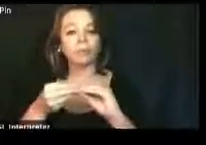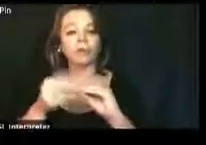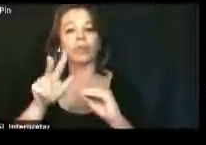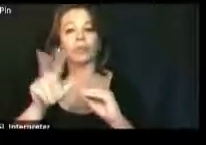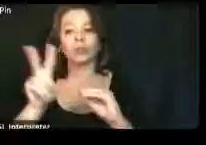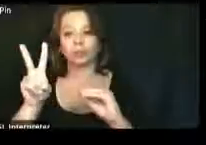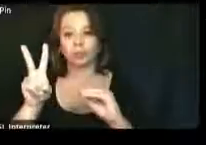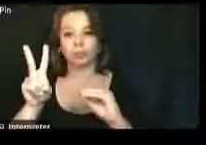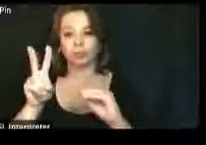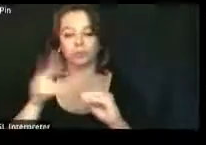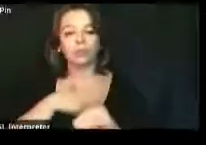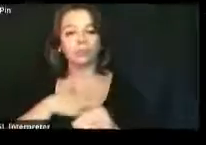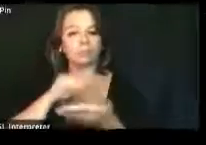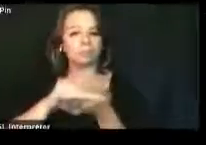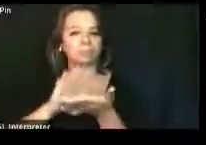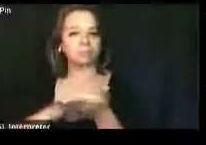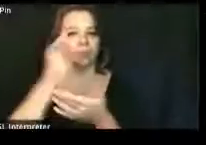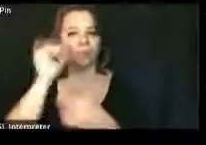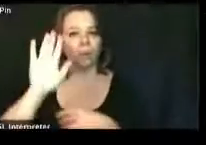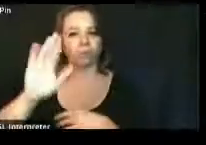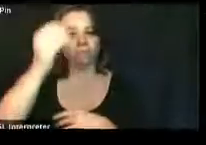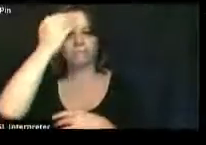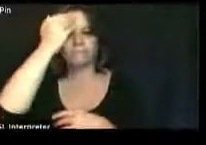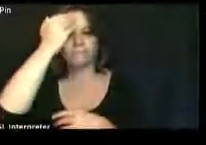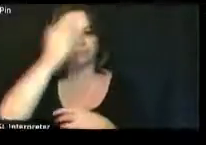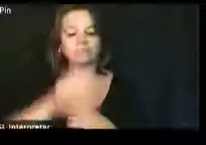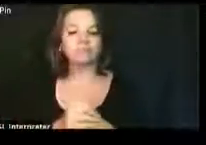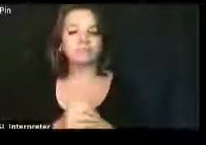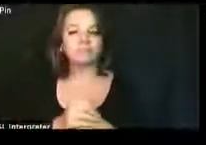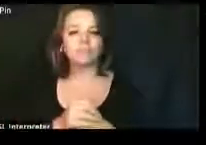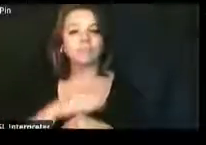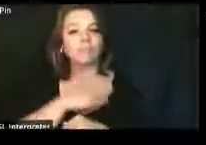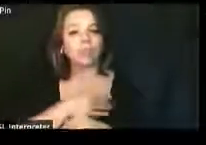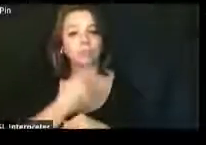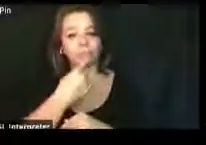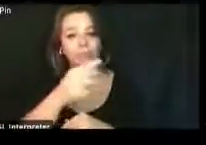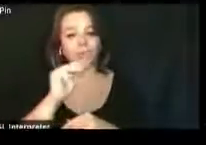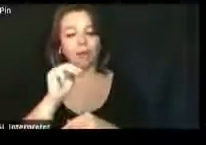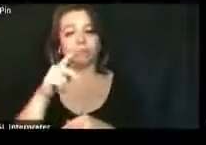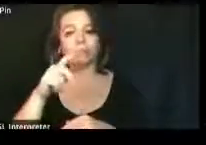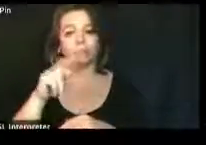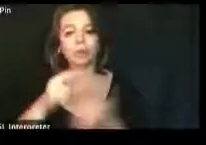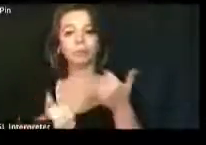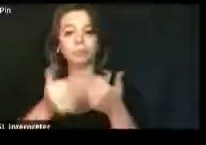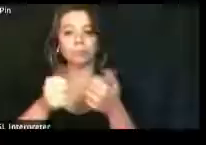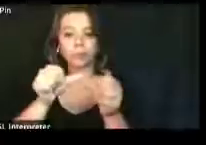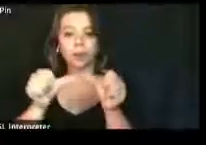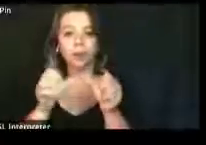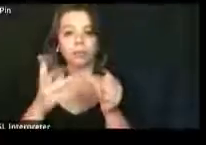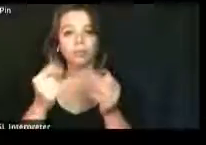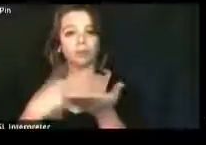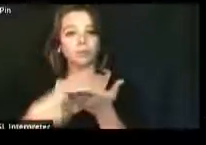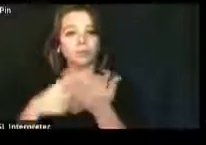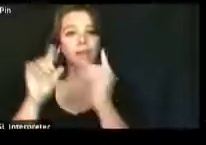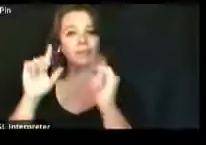If you will please make note of that for future reference. And if you'll please let the mapper know what area you would like to discuss, the floor is yours.